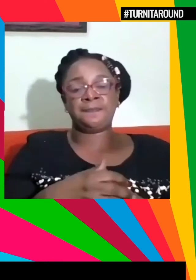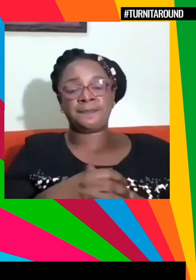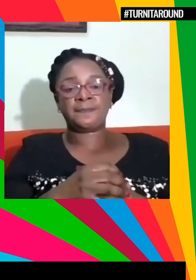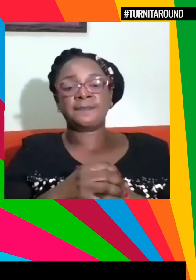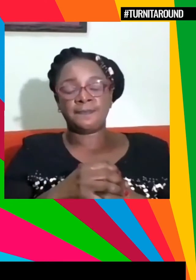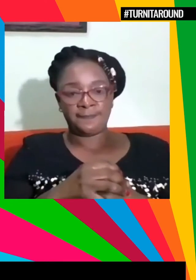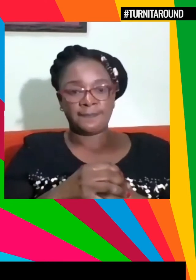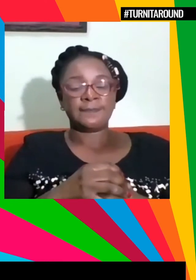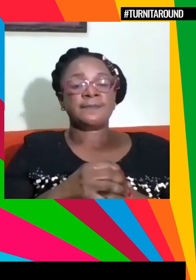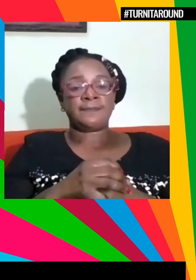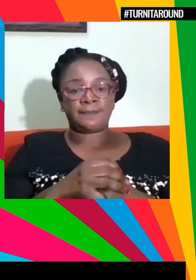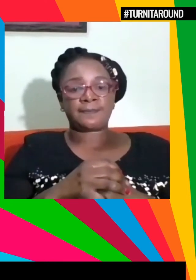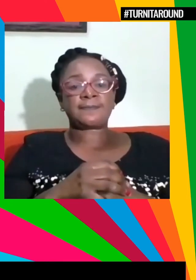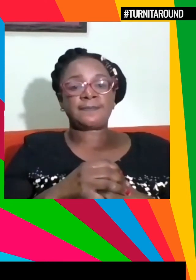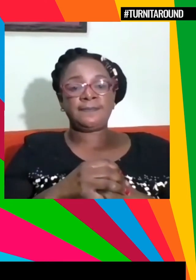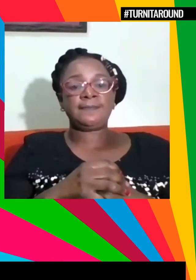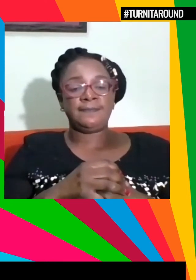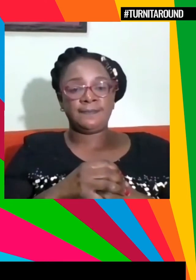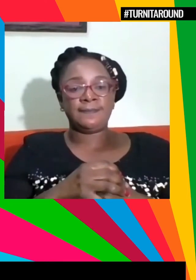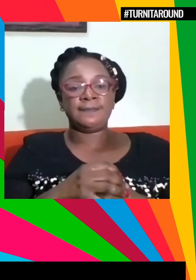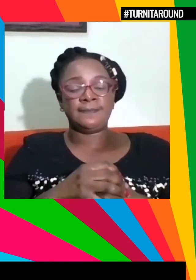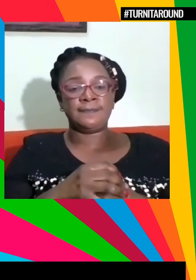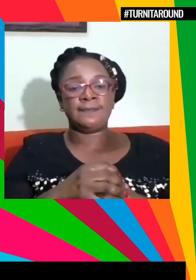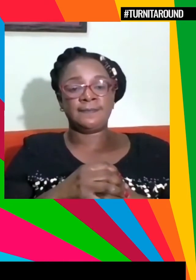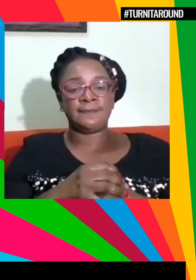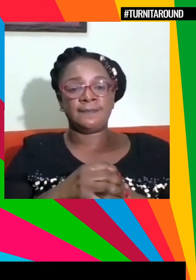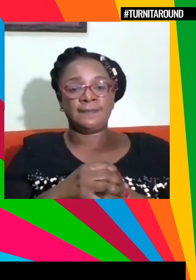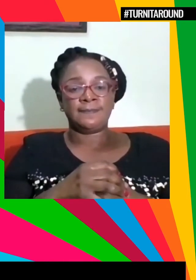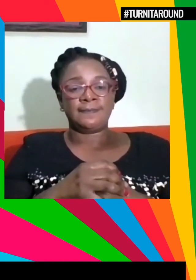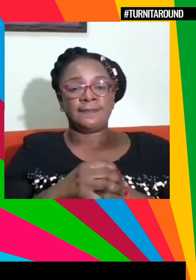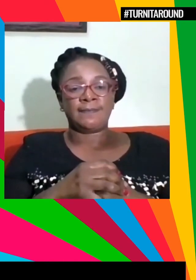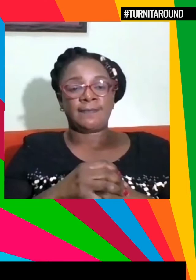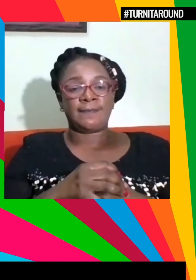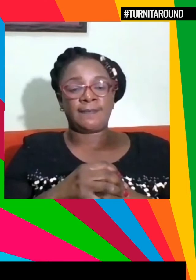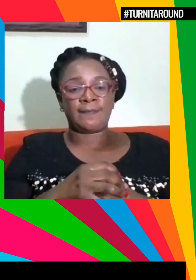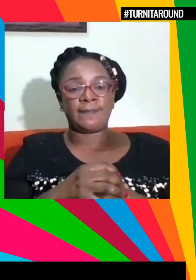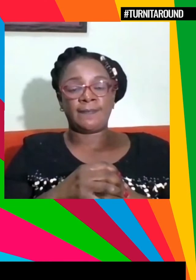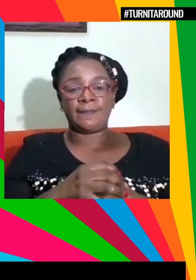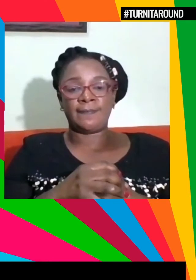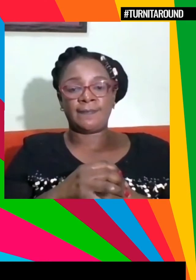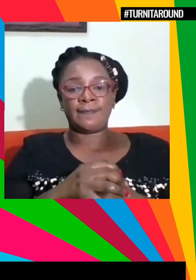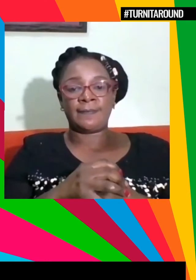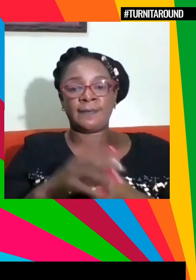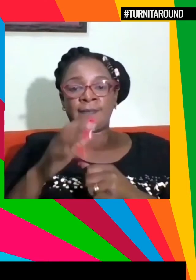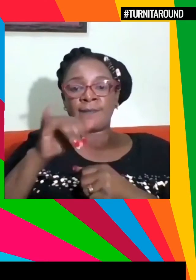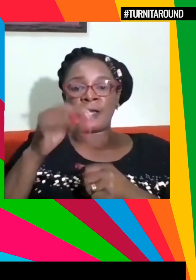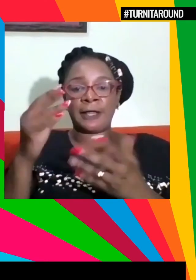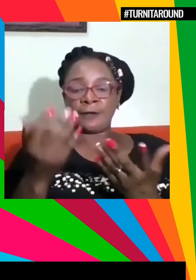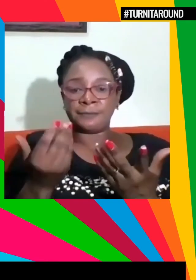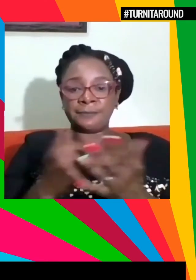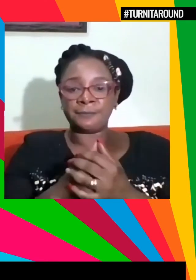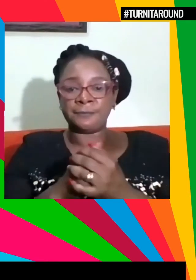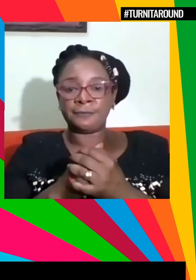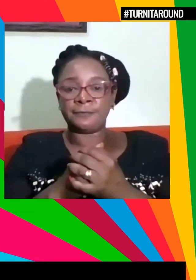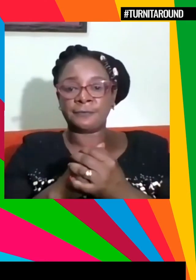Wow, that's awesome. Ellen, can you tell us a little bit more about HP's side of that? Sure. Well, similar to the